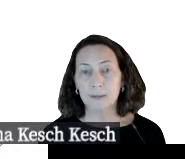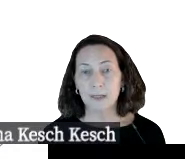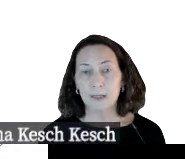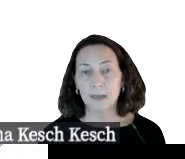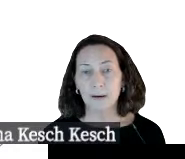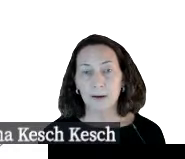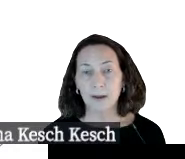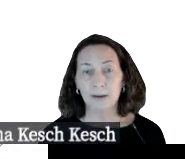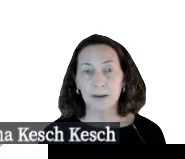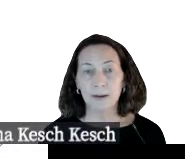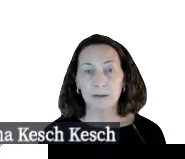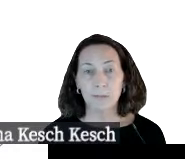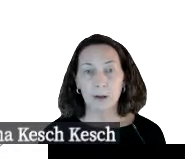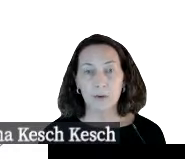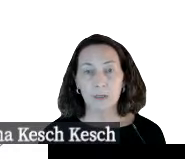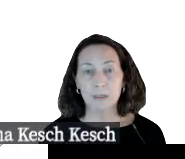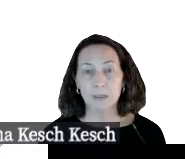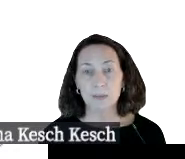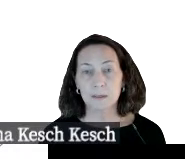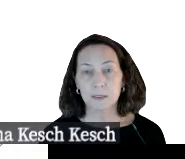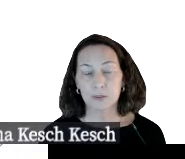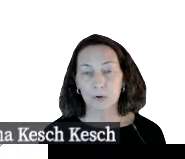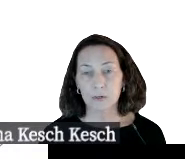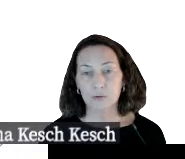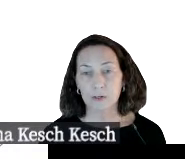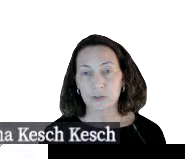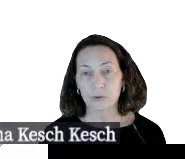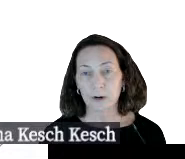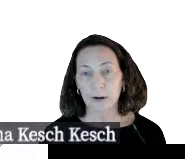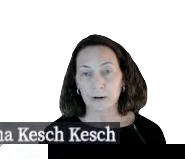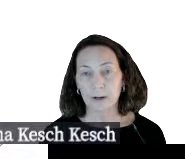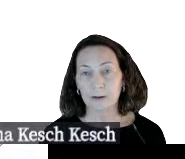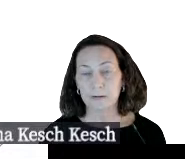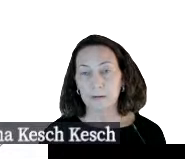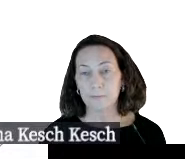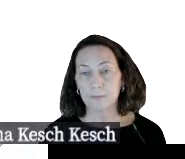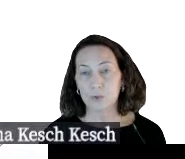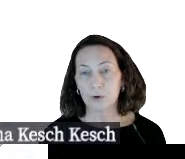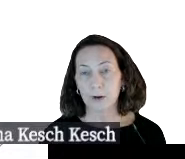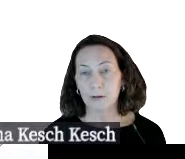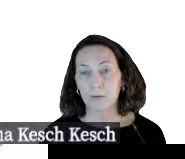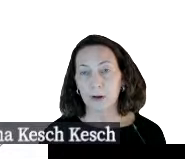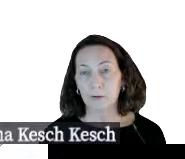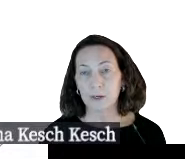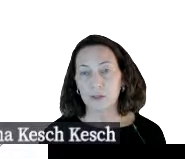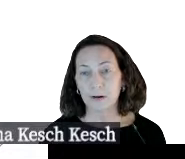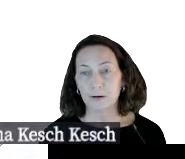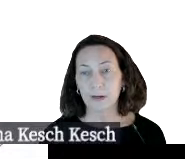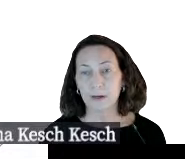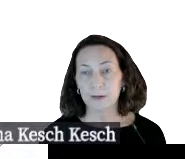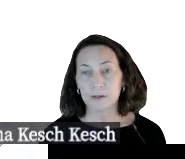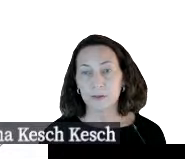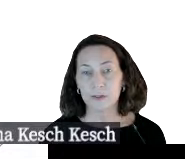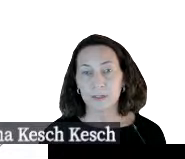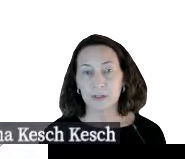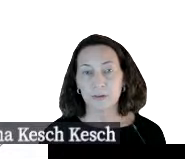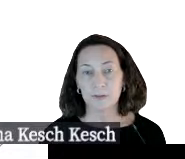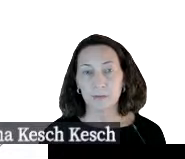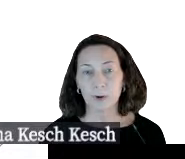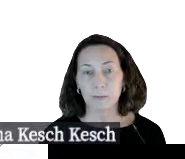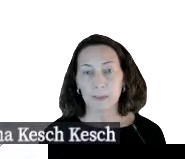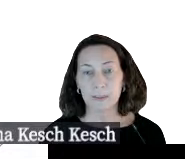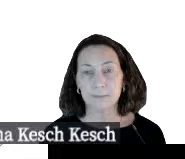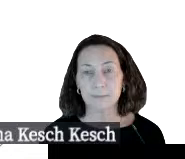corridor, scenic area, monument, historic structure or area, trail or recreation area under the jurisdiction